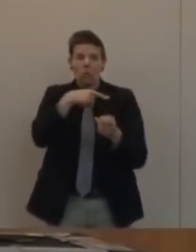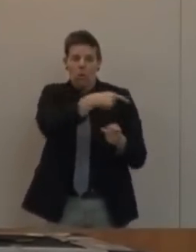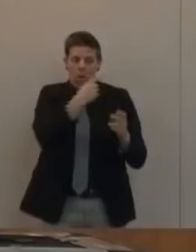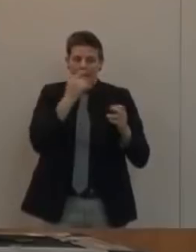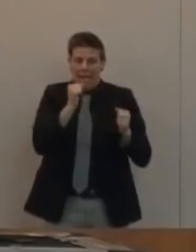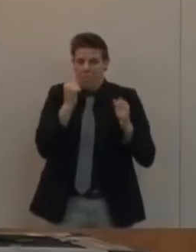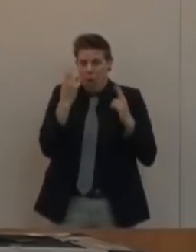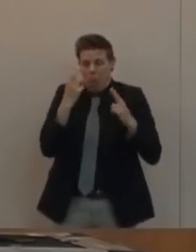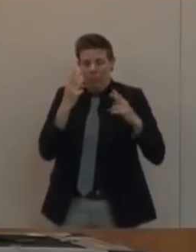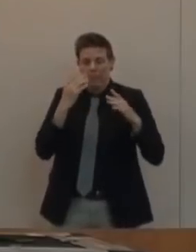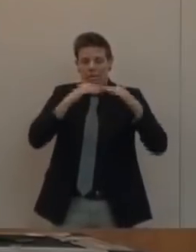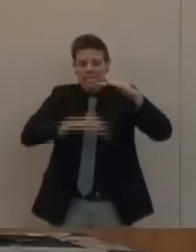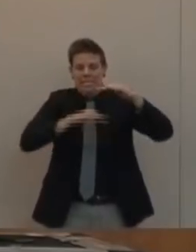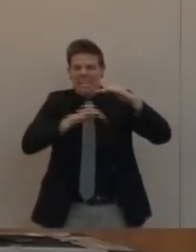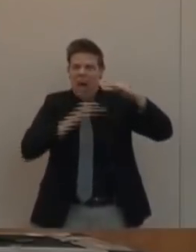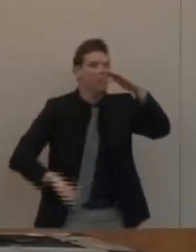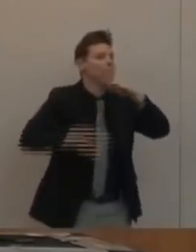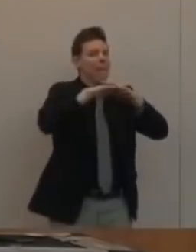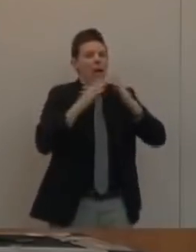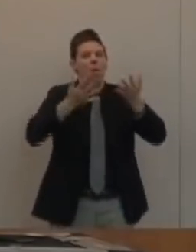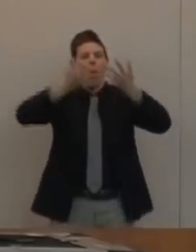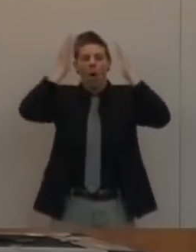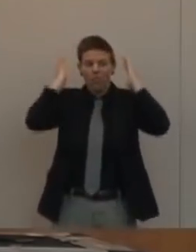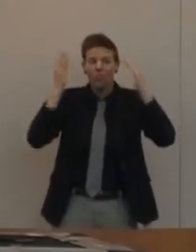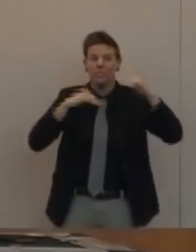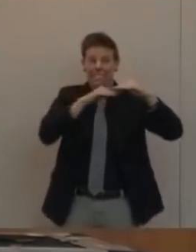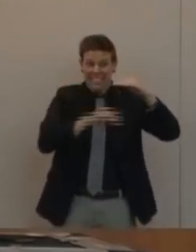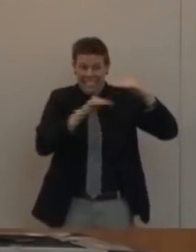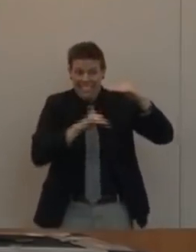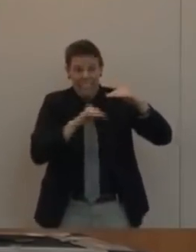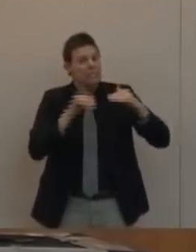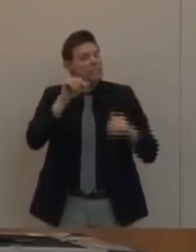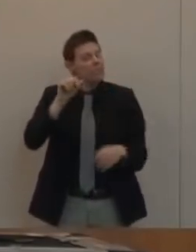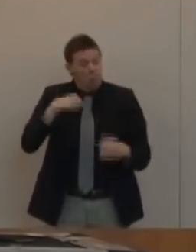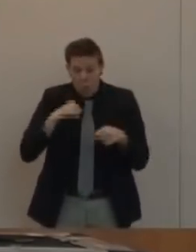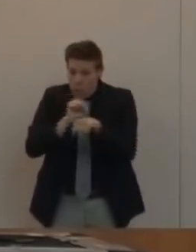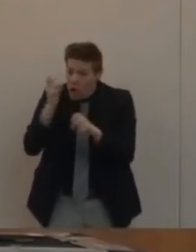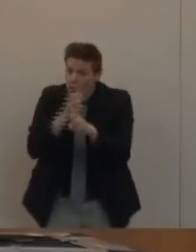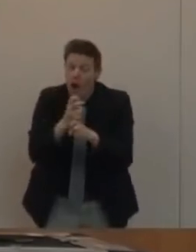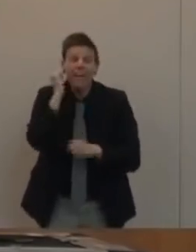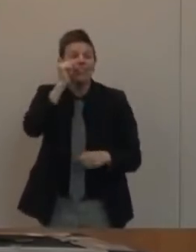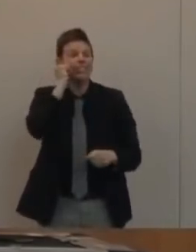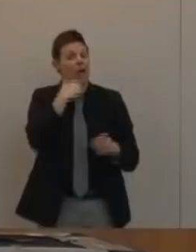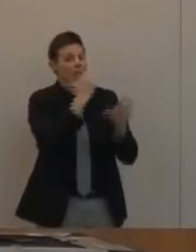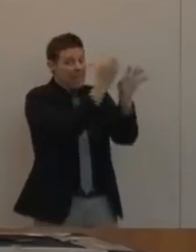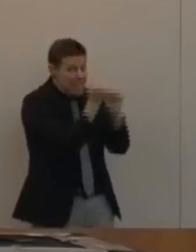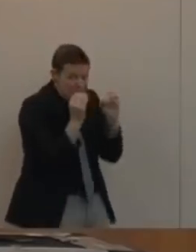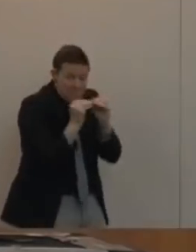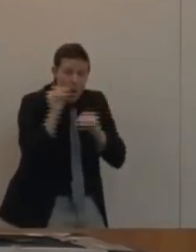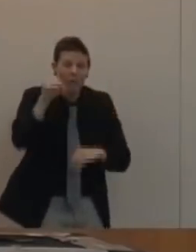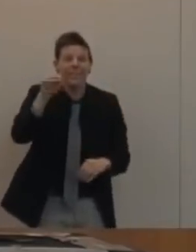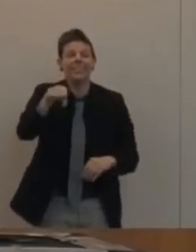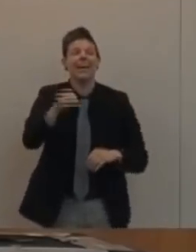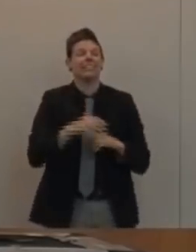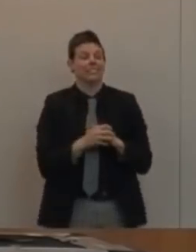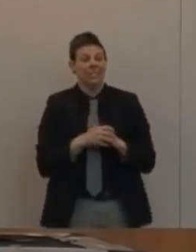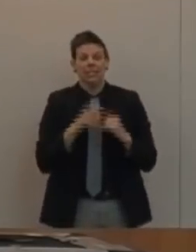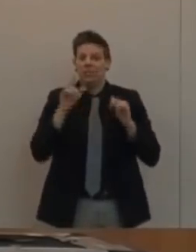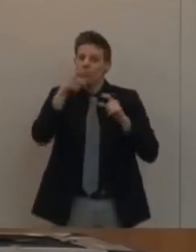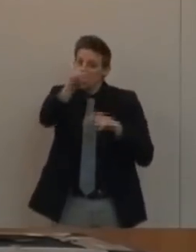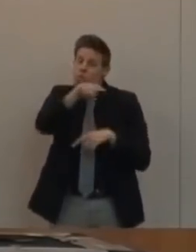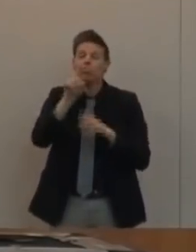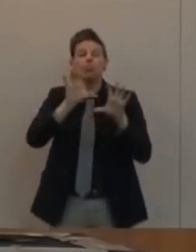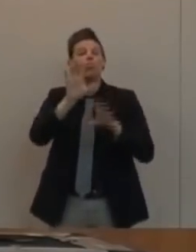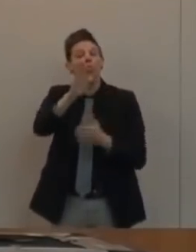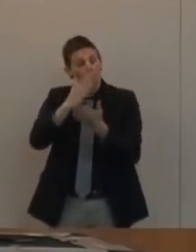30 more in the state, we're doing it. But the only way we're successful is if we do this social distancing. So